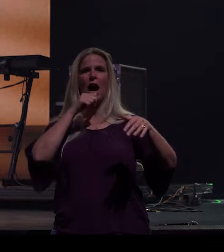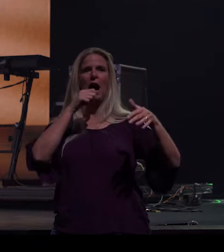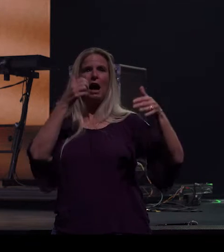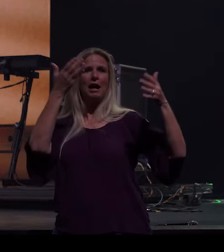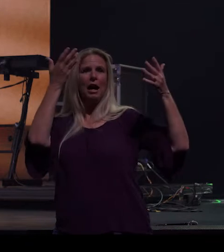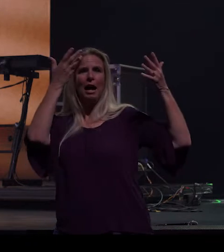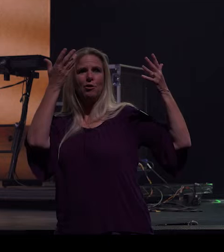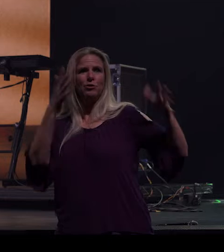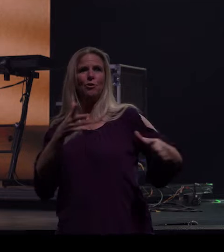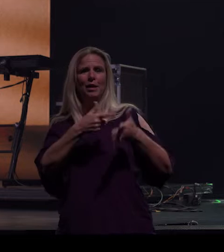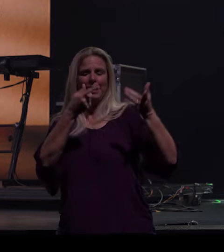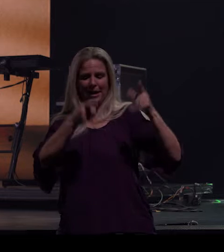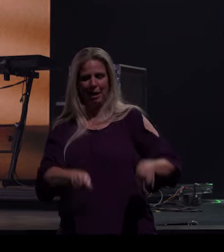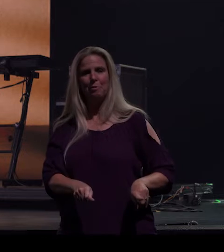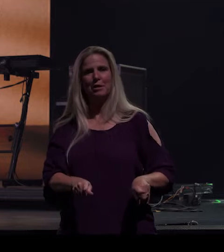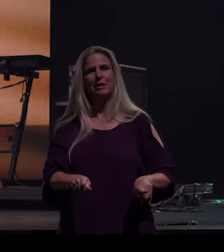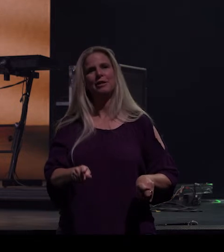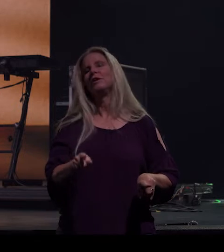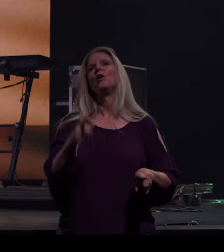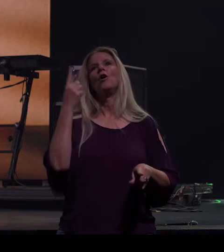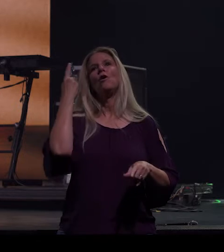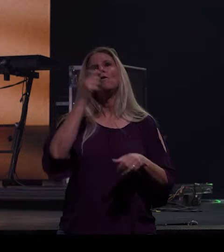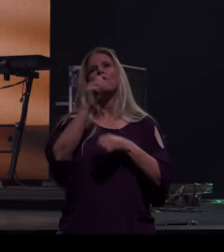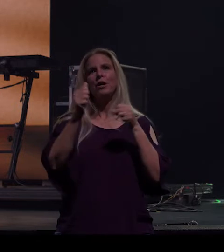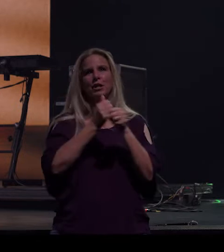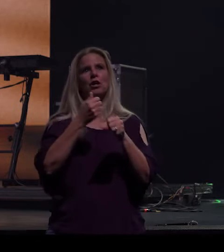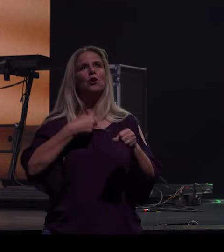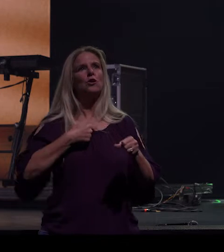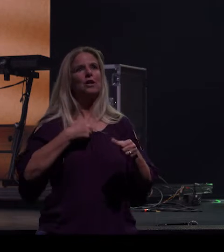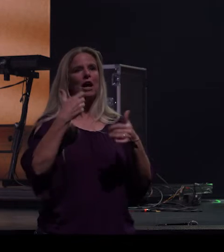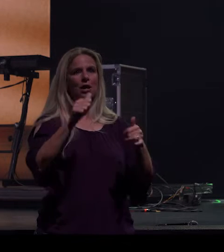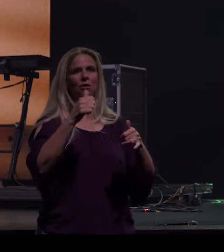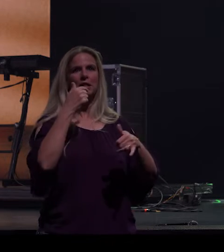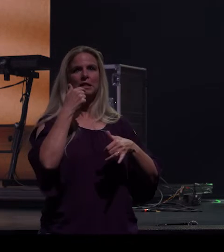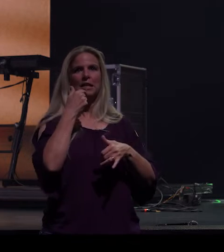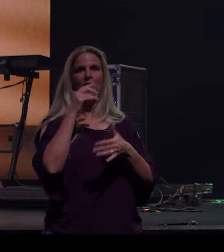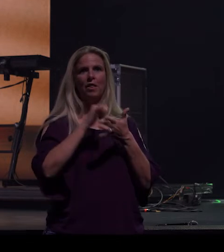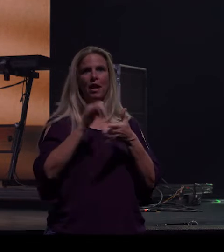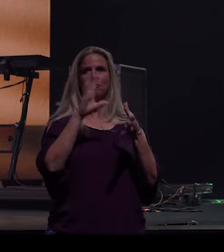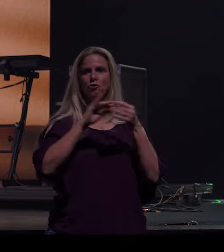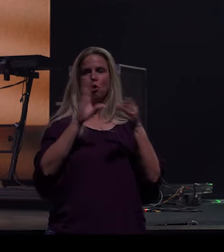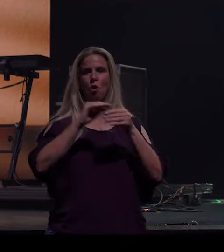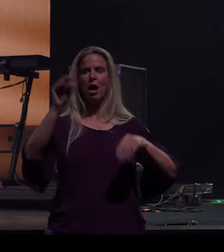happened. For years, I've tried to share that story and nobody believed me.